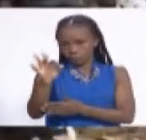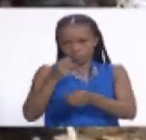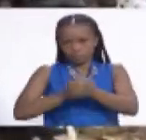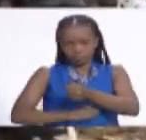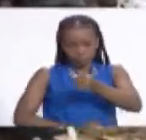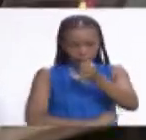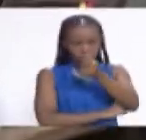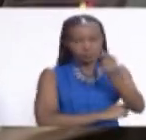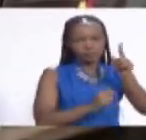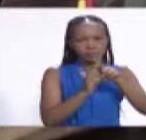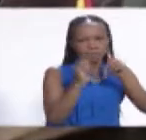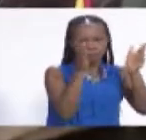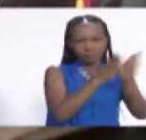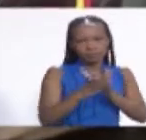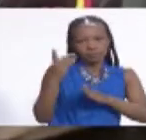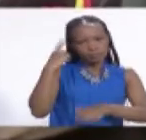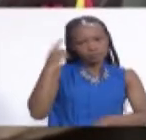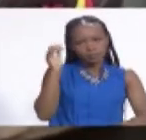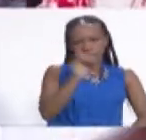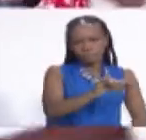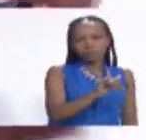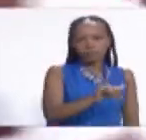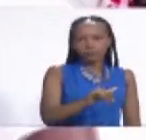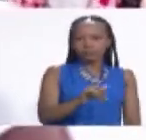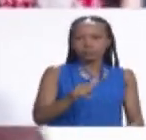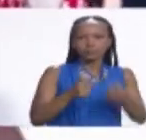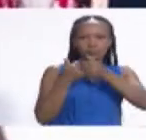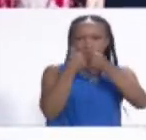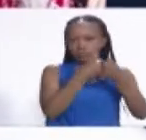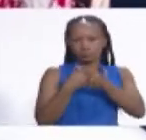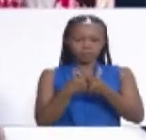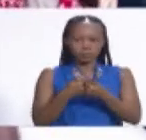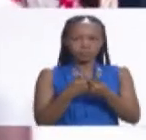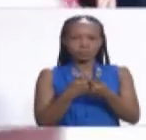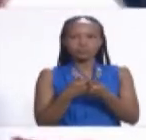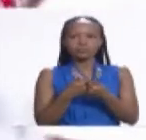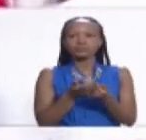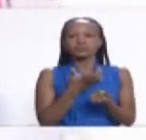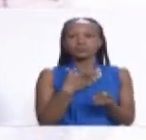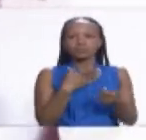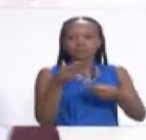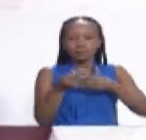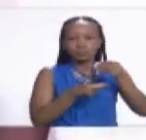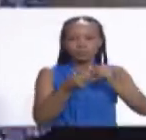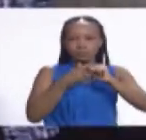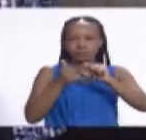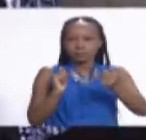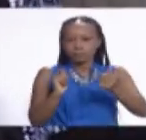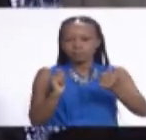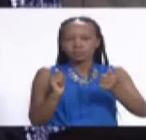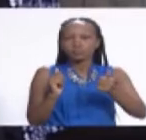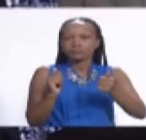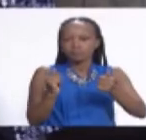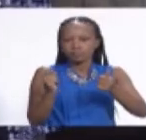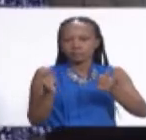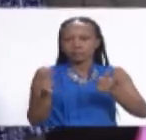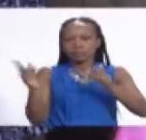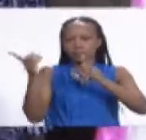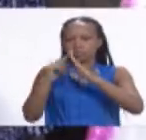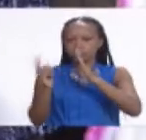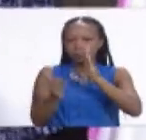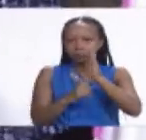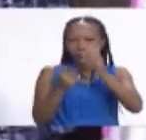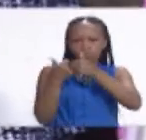its planning for coronavirus. Further, Competition Authority of Kenya has warned traders against hiking of prices. In a statement,